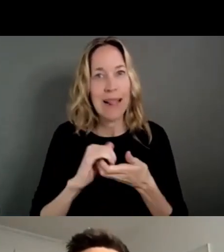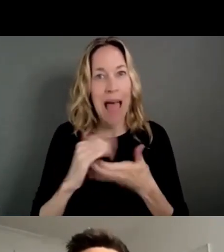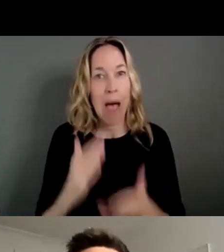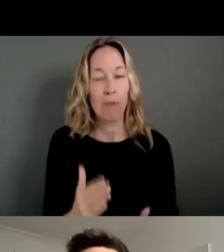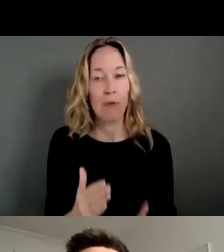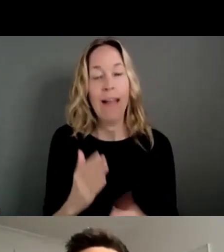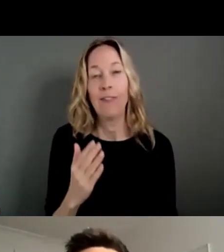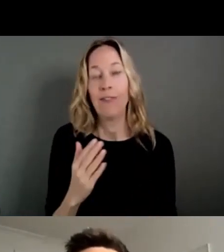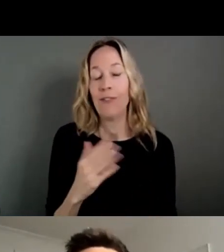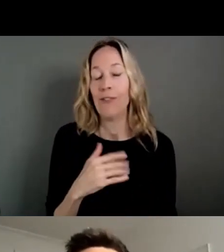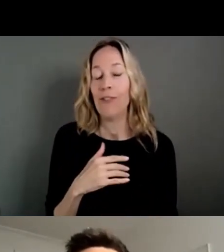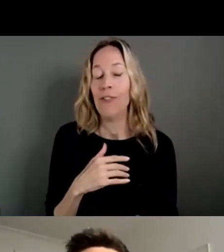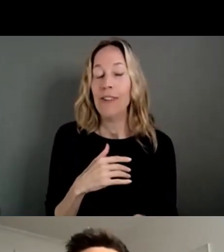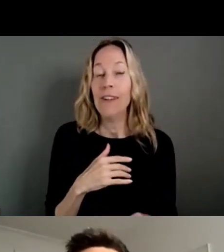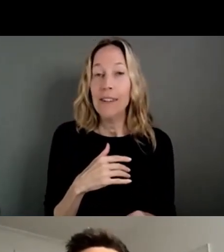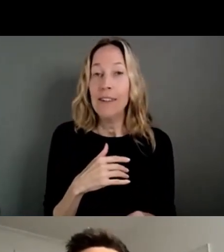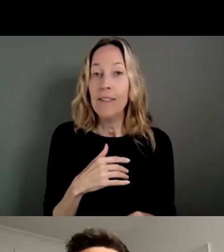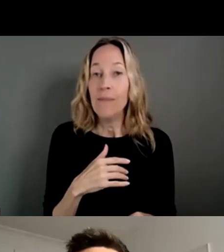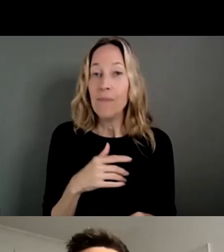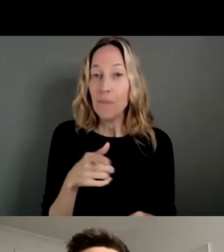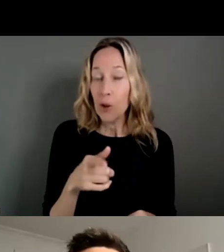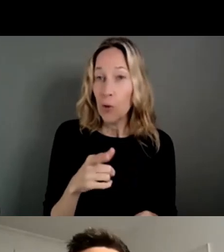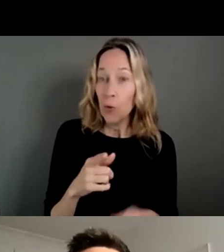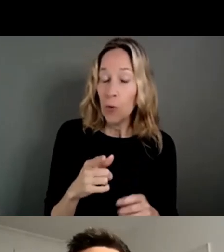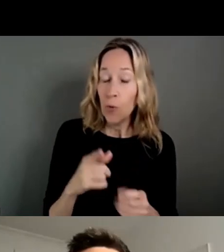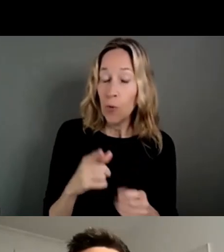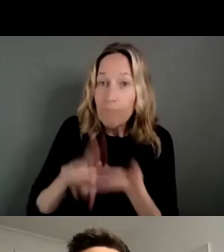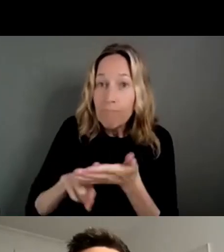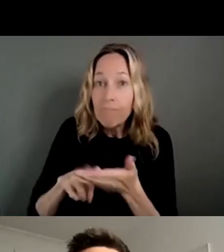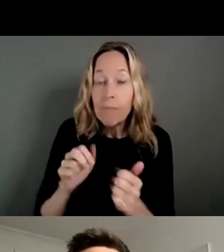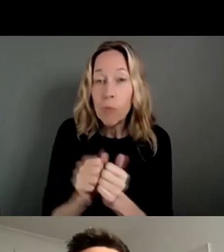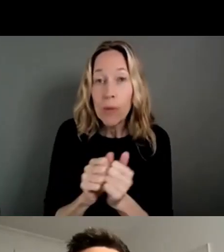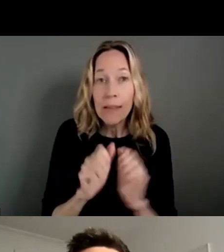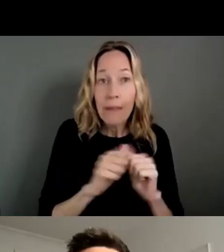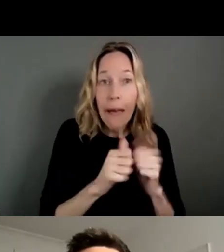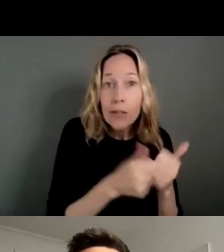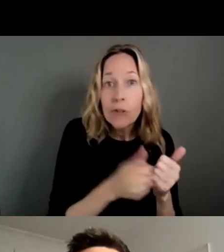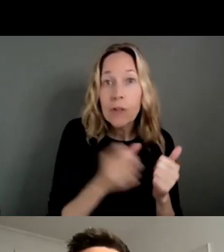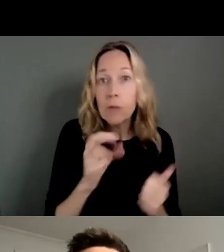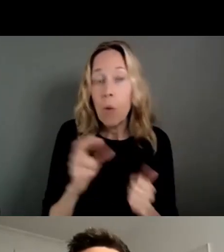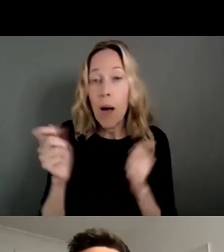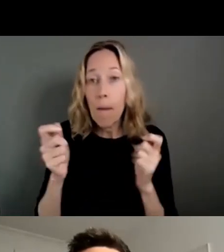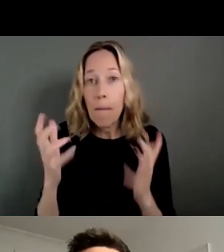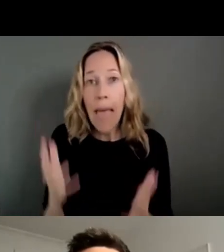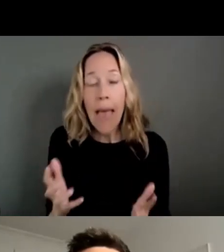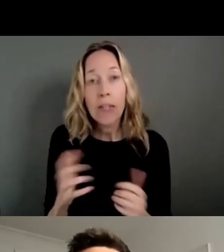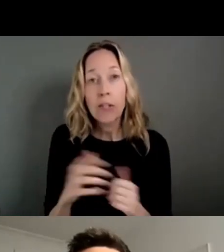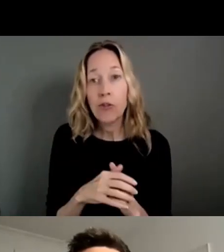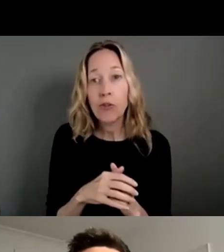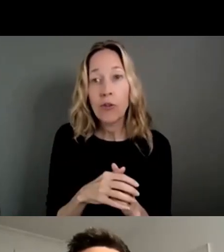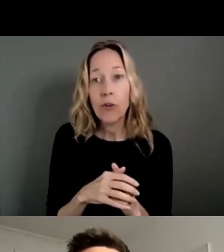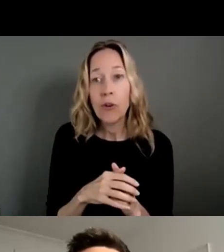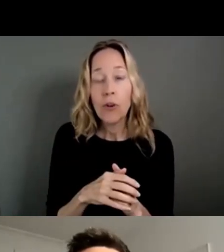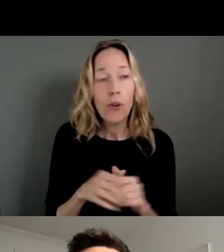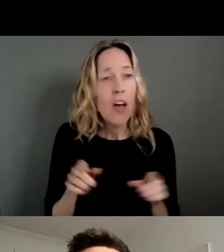or manager, you already understand the lay of the land. They don't need to explain everything to you. You can just